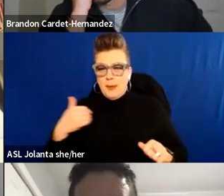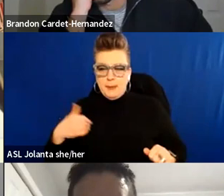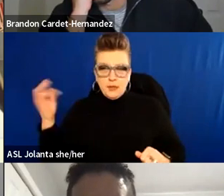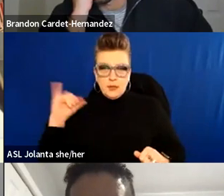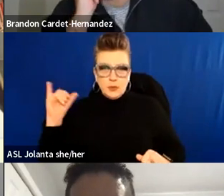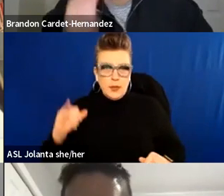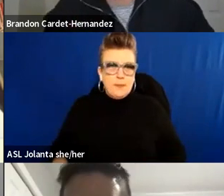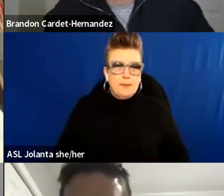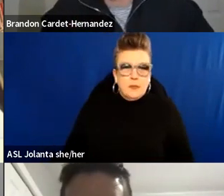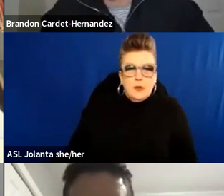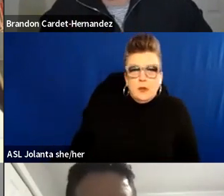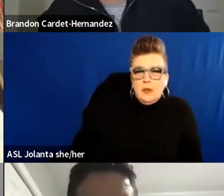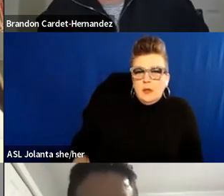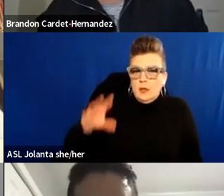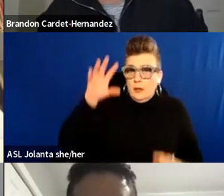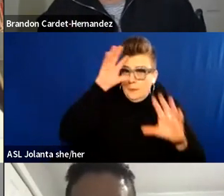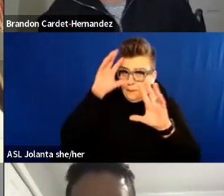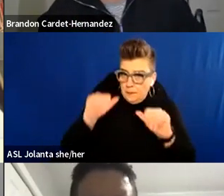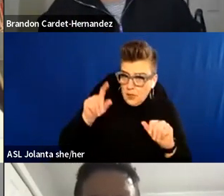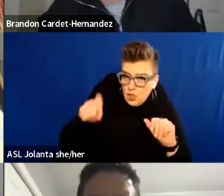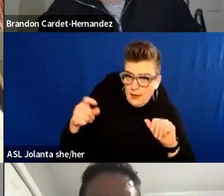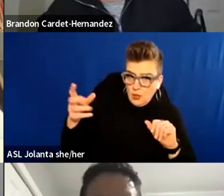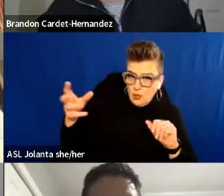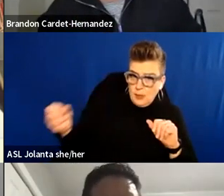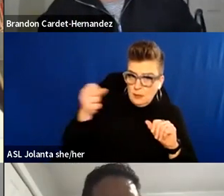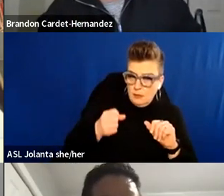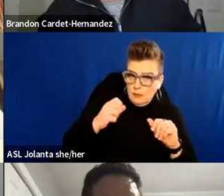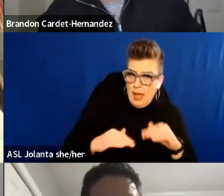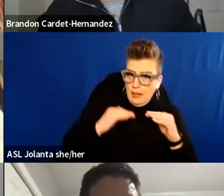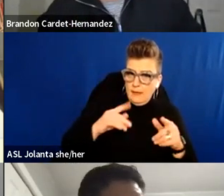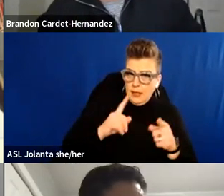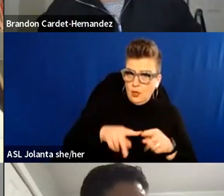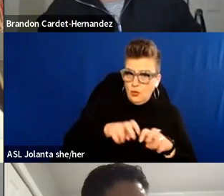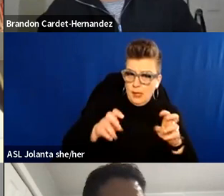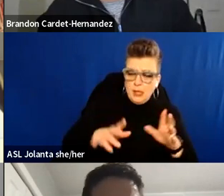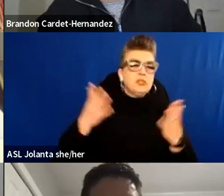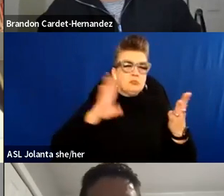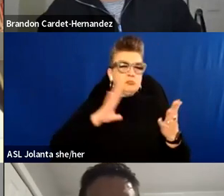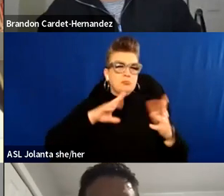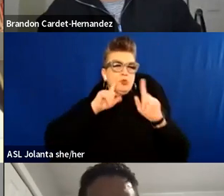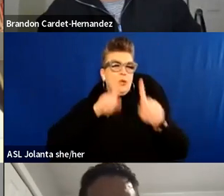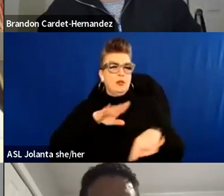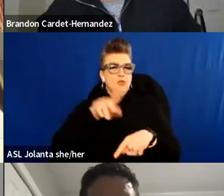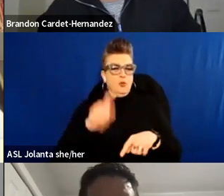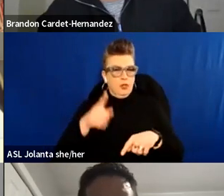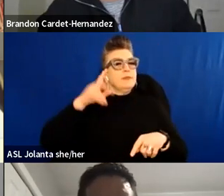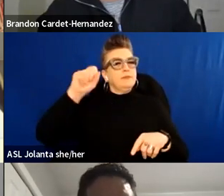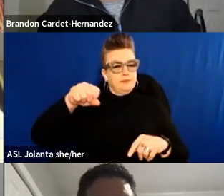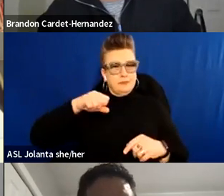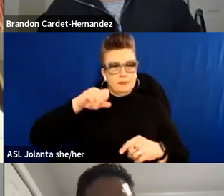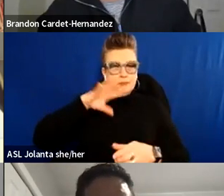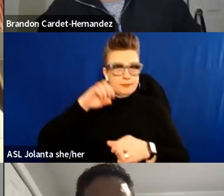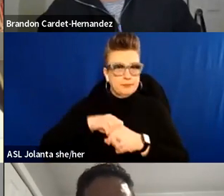does she need to be brought in she may need to be elevated but to answer your question um briefly um we did do extensive gaming